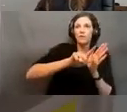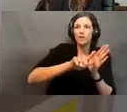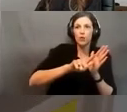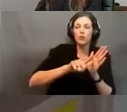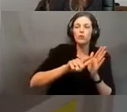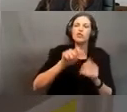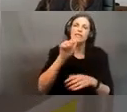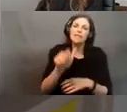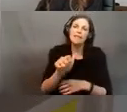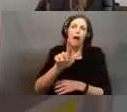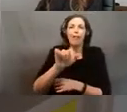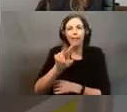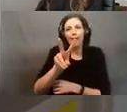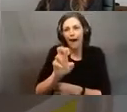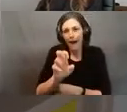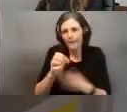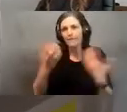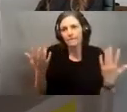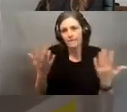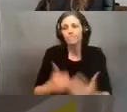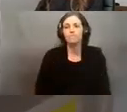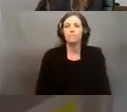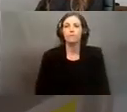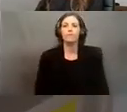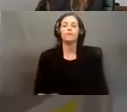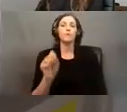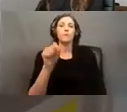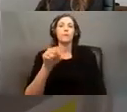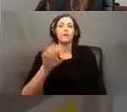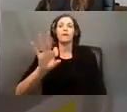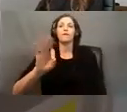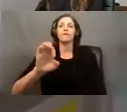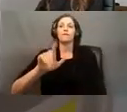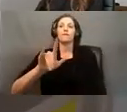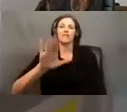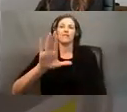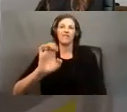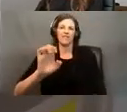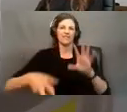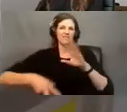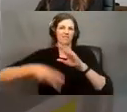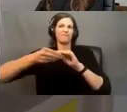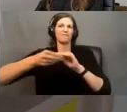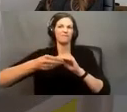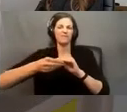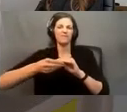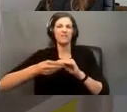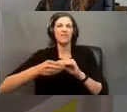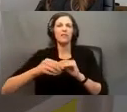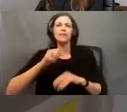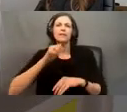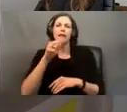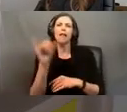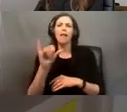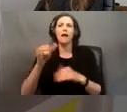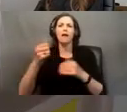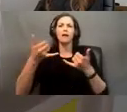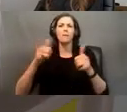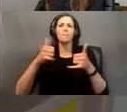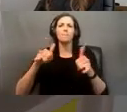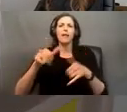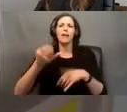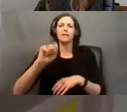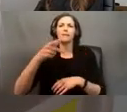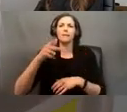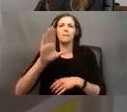won't be a live version. Yeah and I suppose unlike a place-based meeting you can